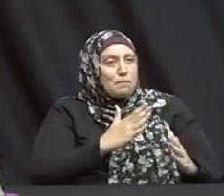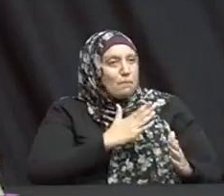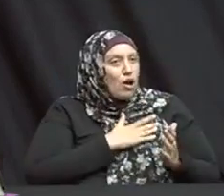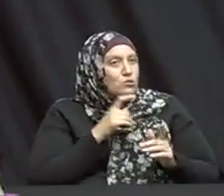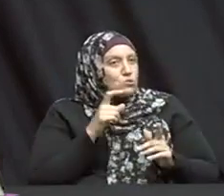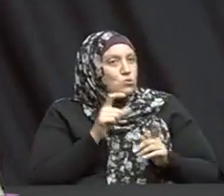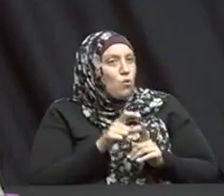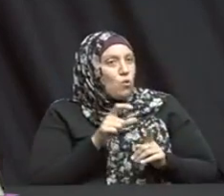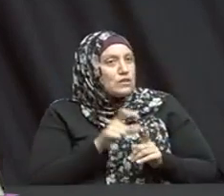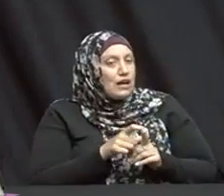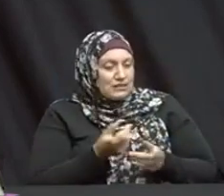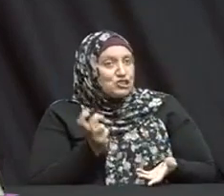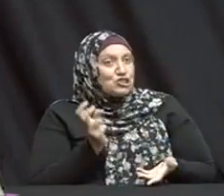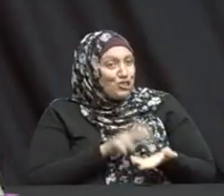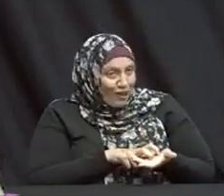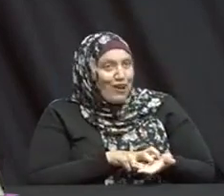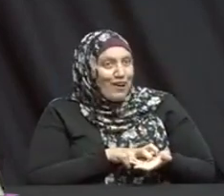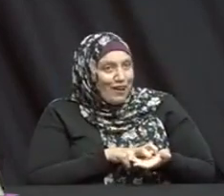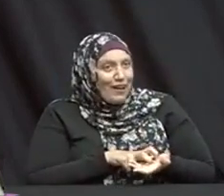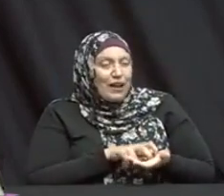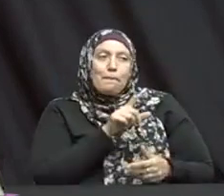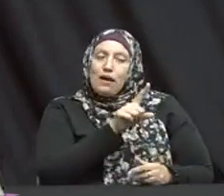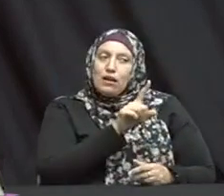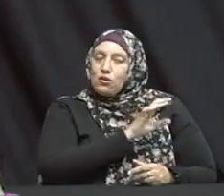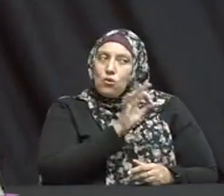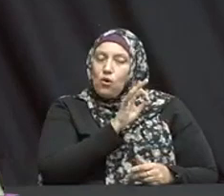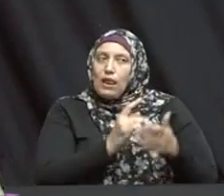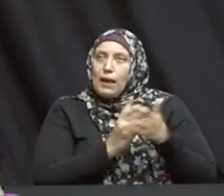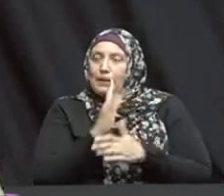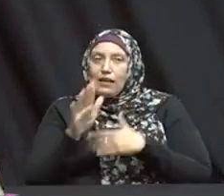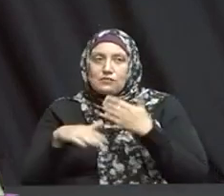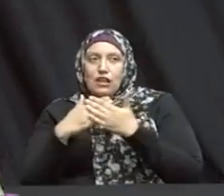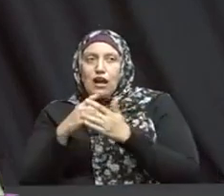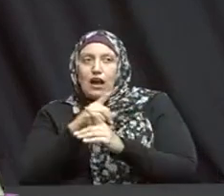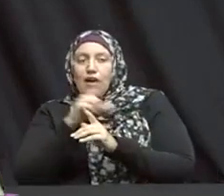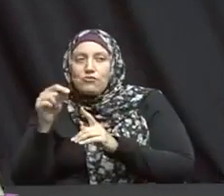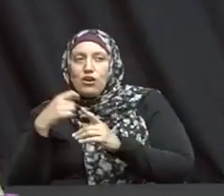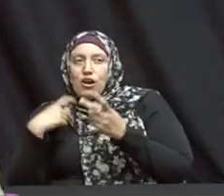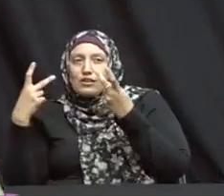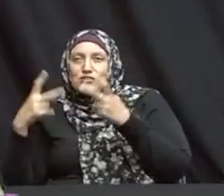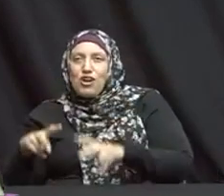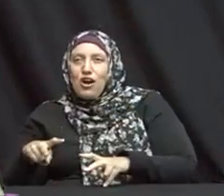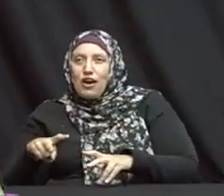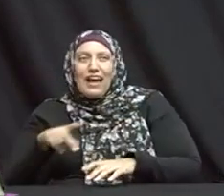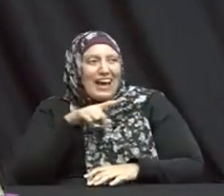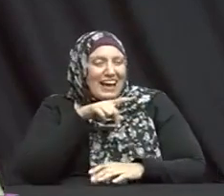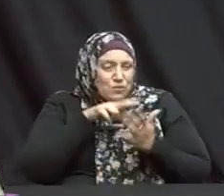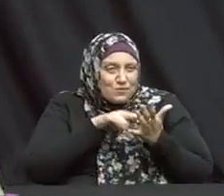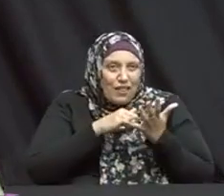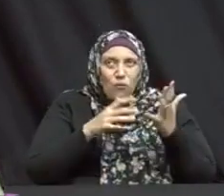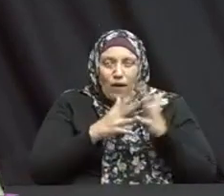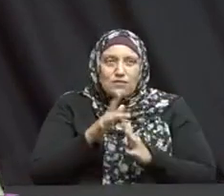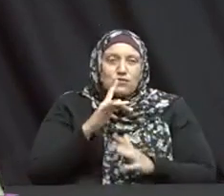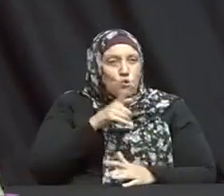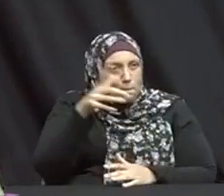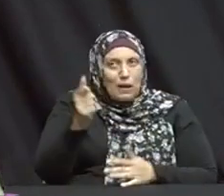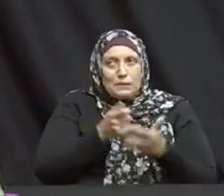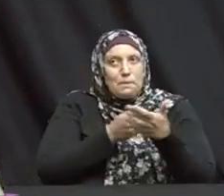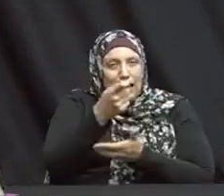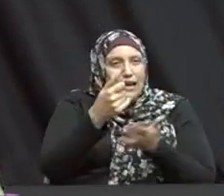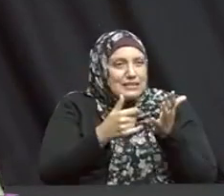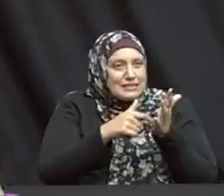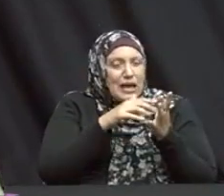but that gift not to take effect until after my death, the Duties Act in New South Wales operates that stamp duty becomes payable on